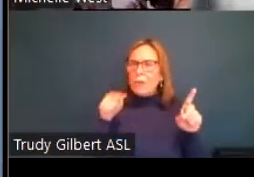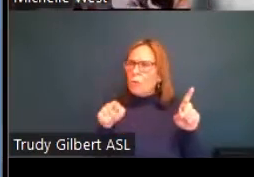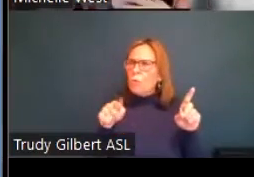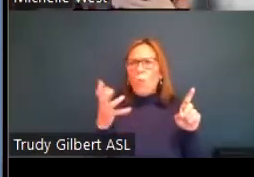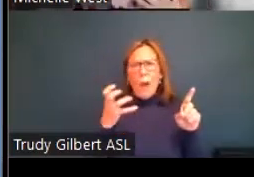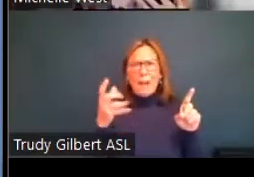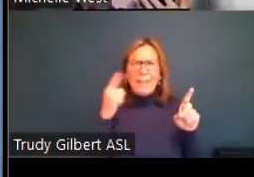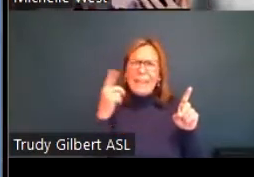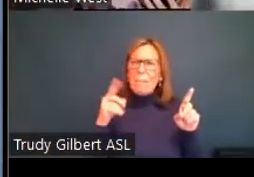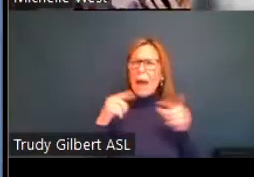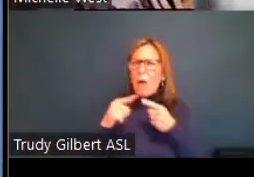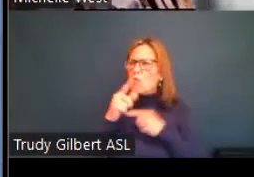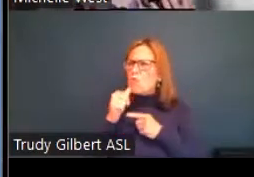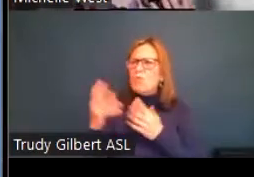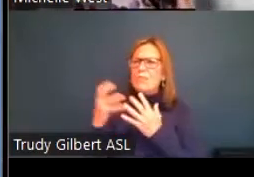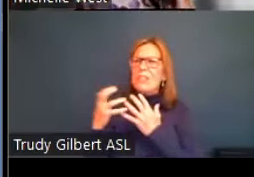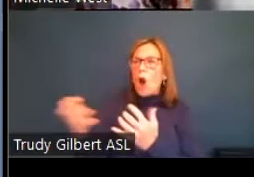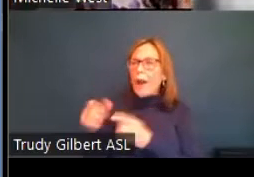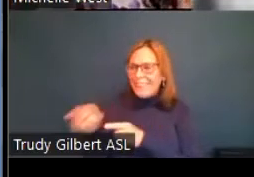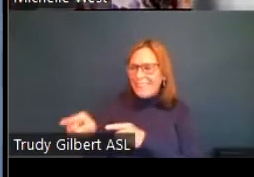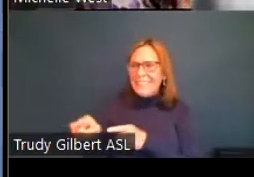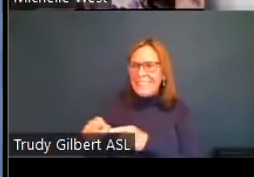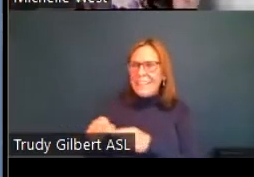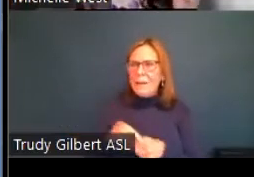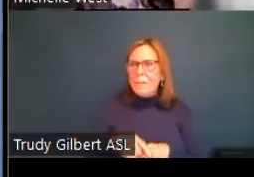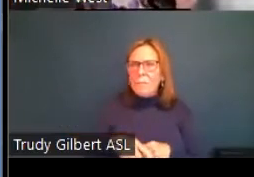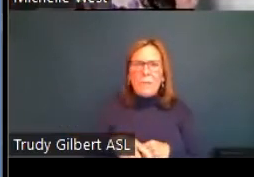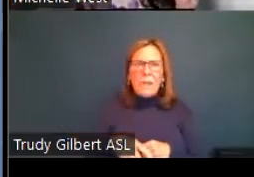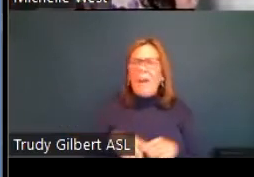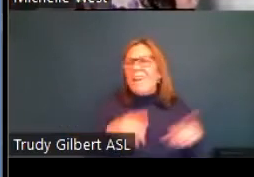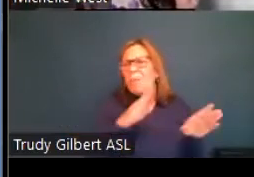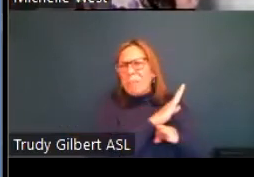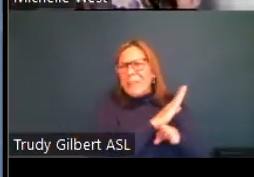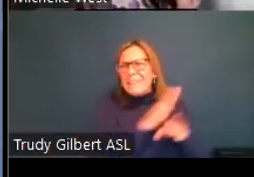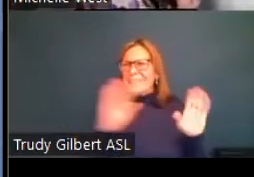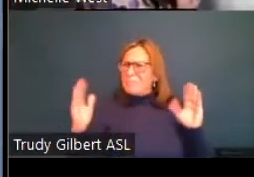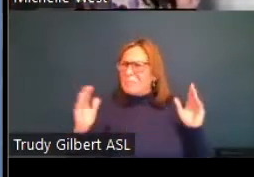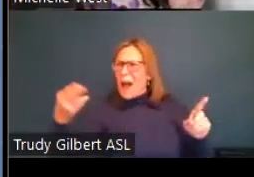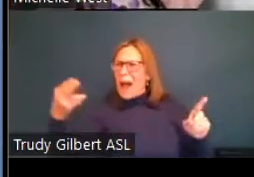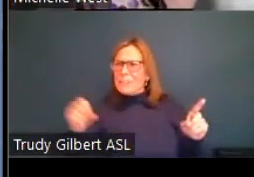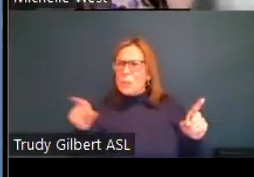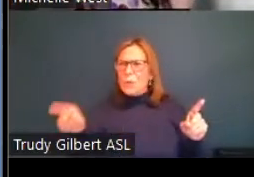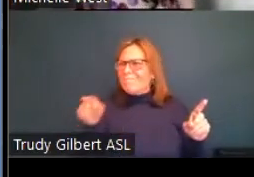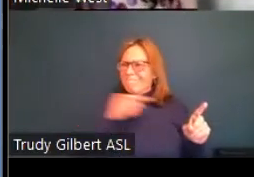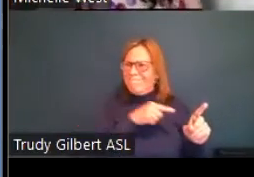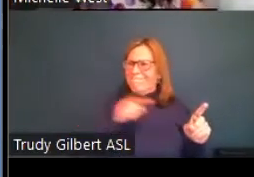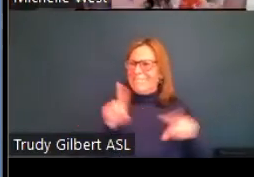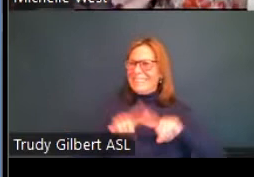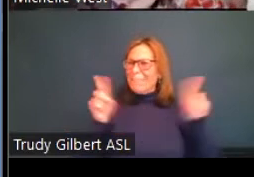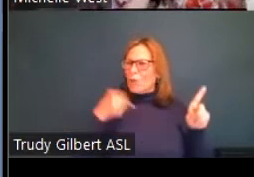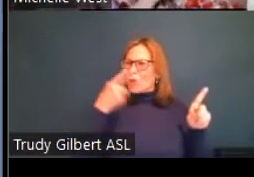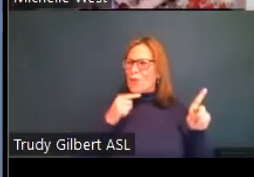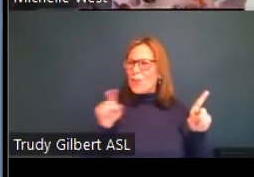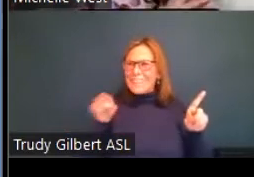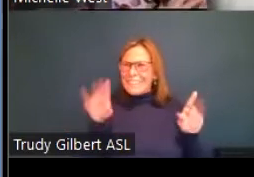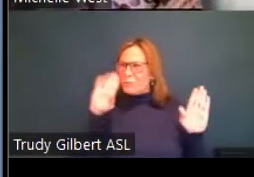more lively. It's not general for like a business setting. It's going to look more designed for youth. And so that's, again, going back to